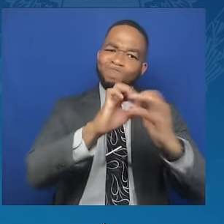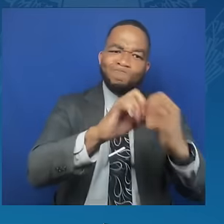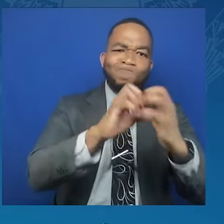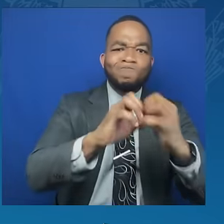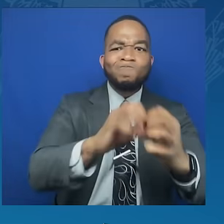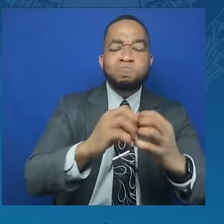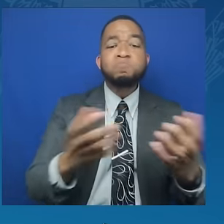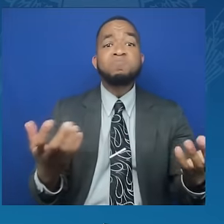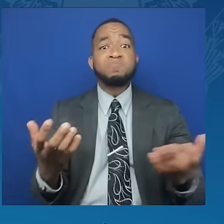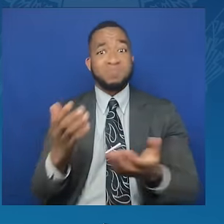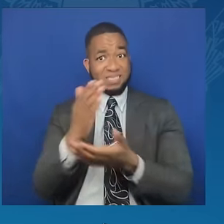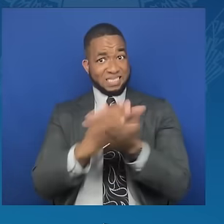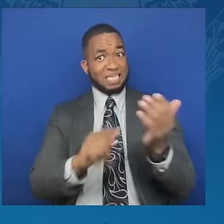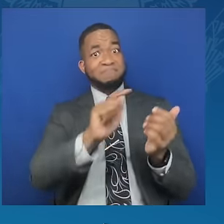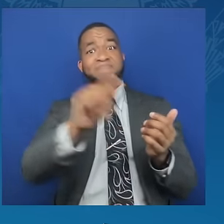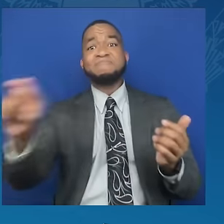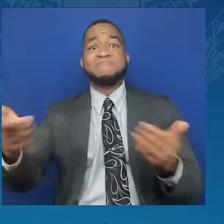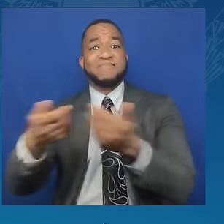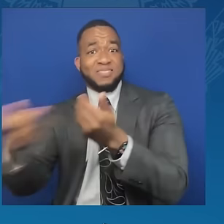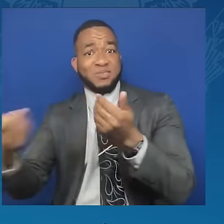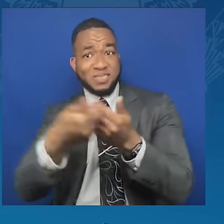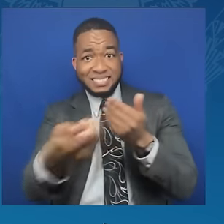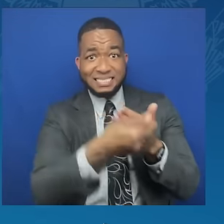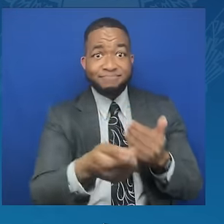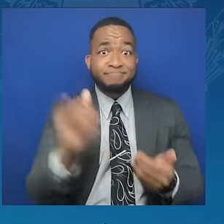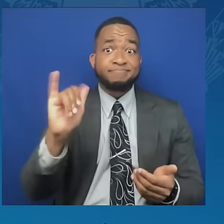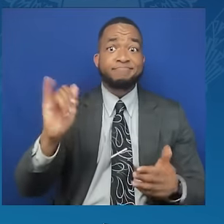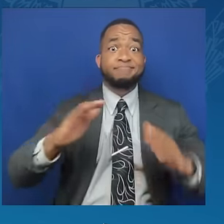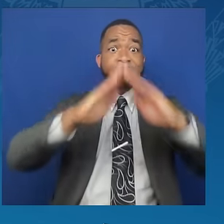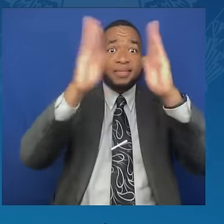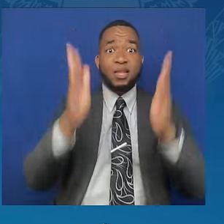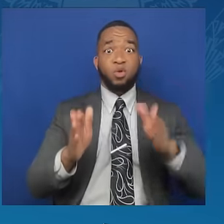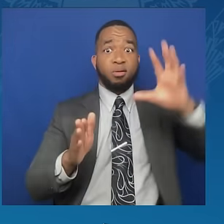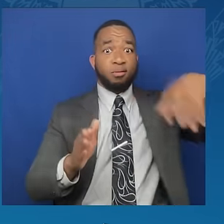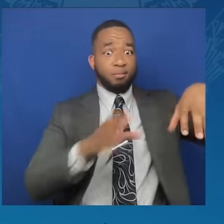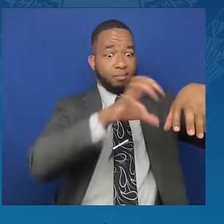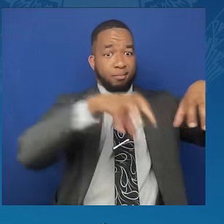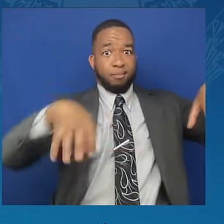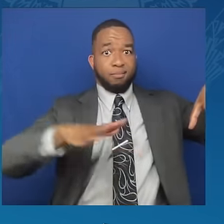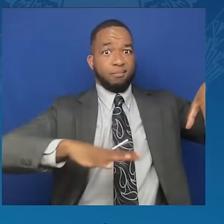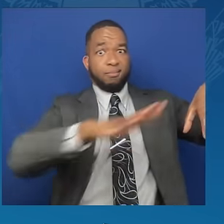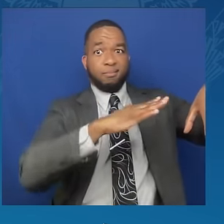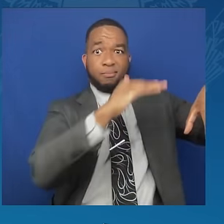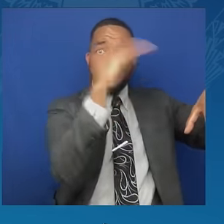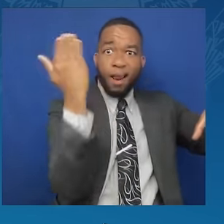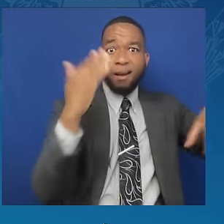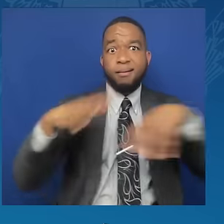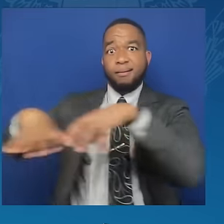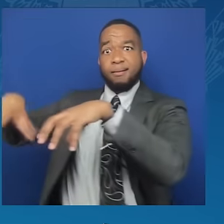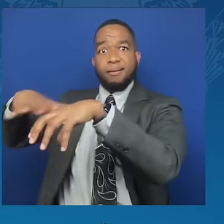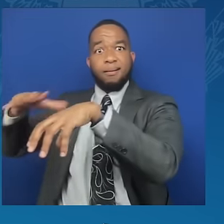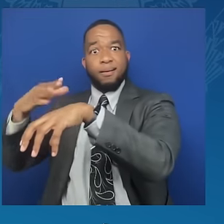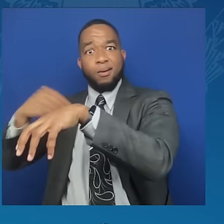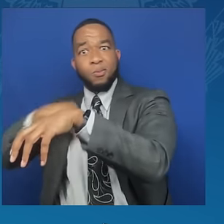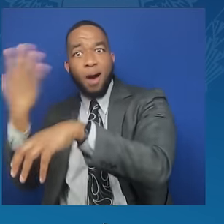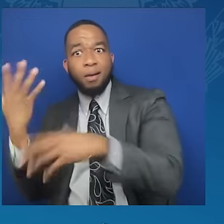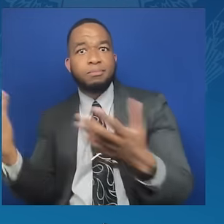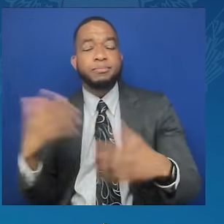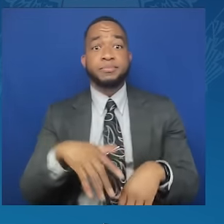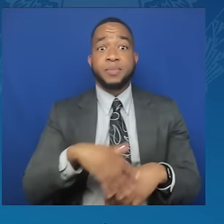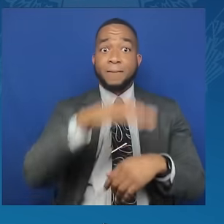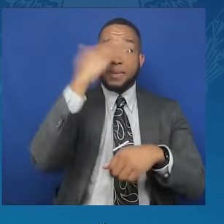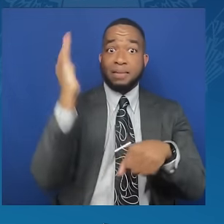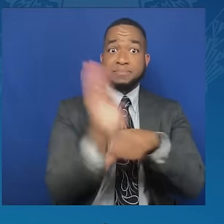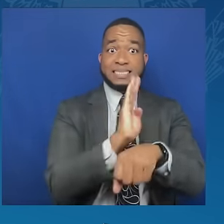our housing to the challenges our Black business owners face. And let us keep that light burning as we strive to build